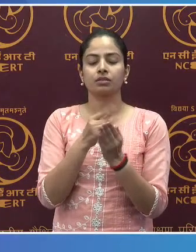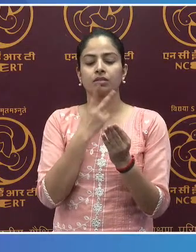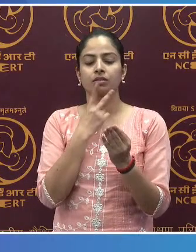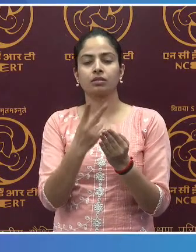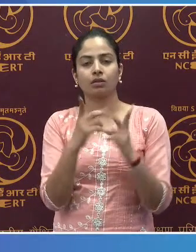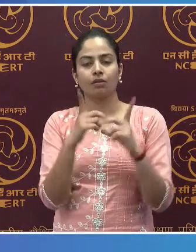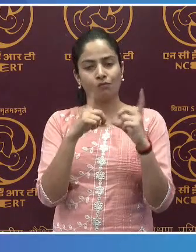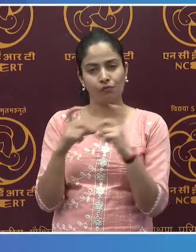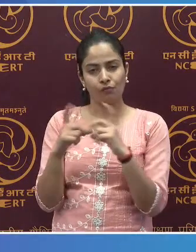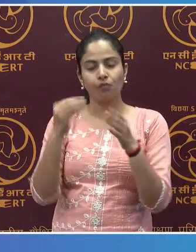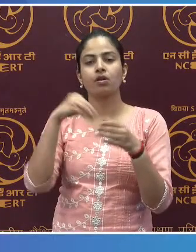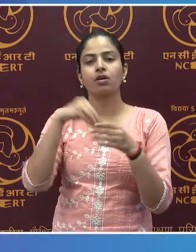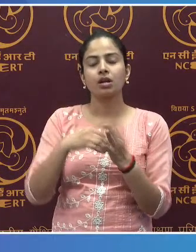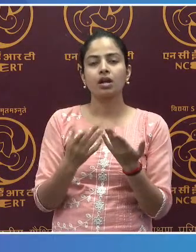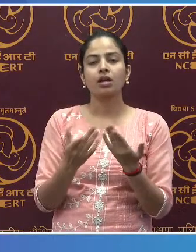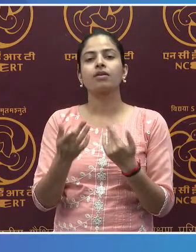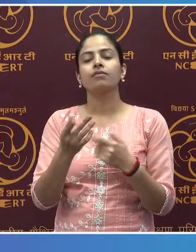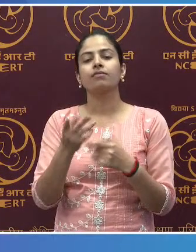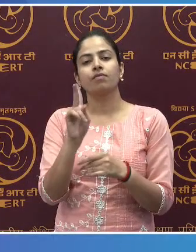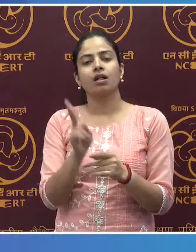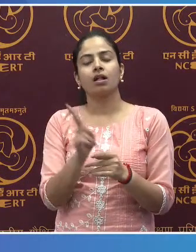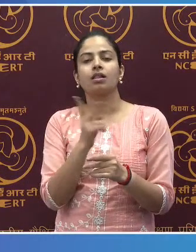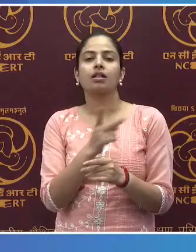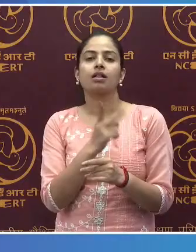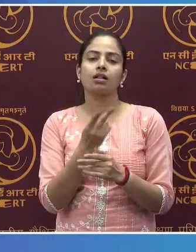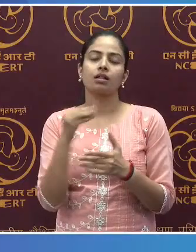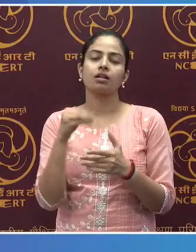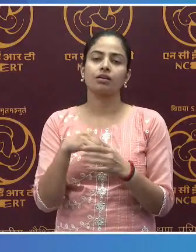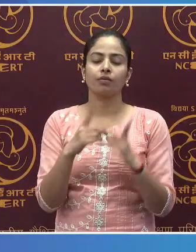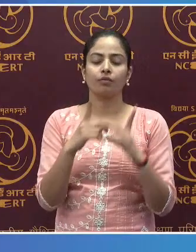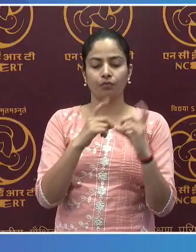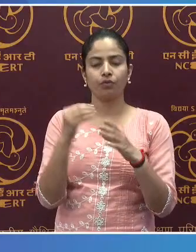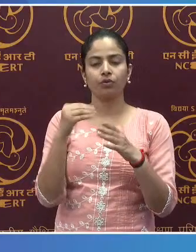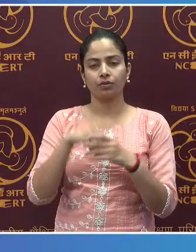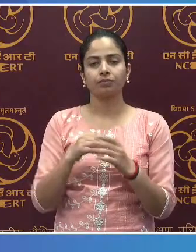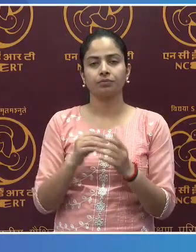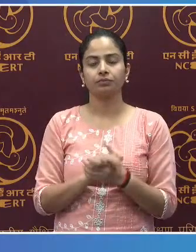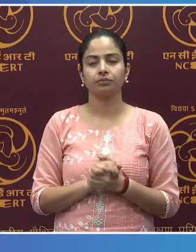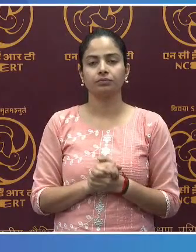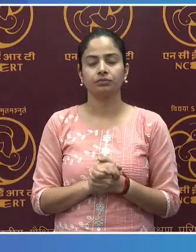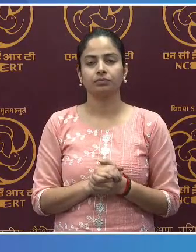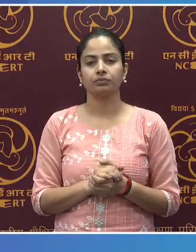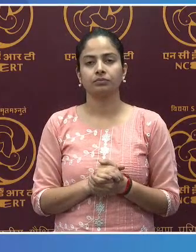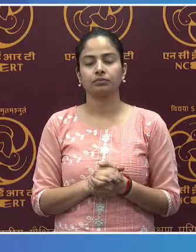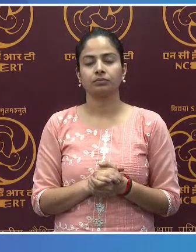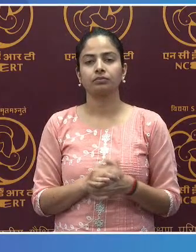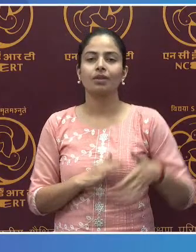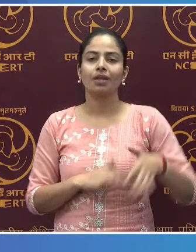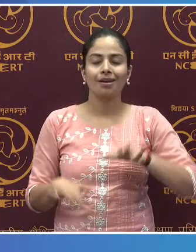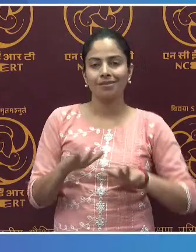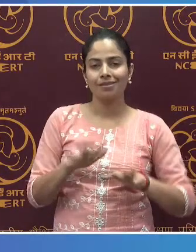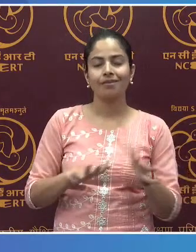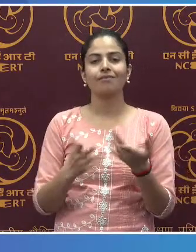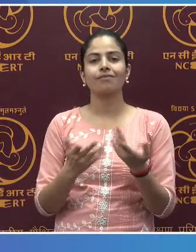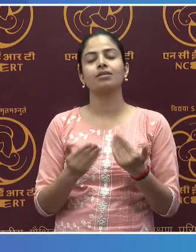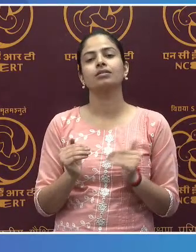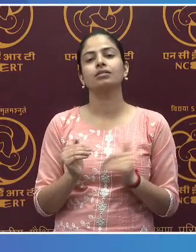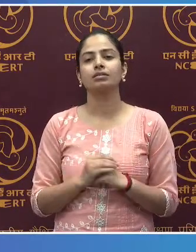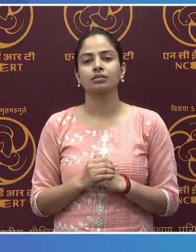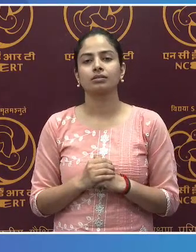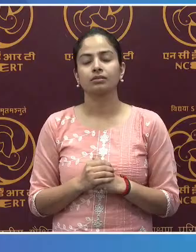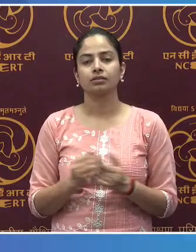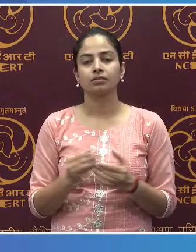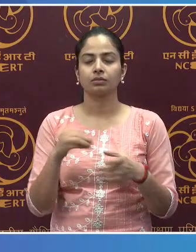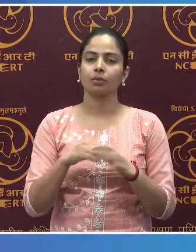visuals are there, certain degree dimensions pictures are given, certain experiments are given, and I will be dealing in a short while